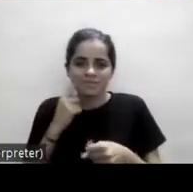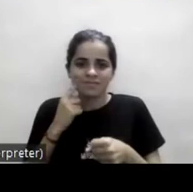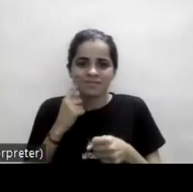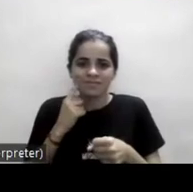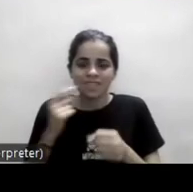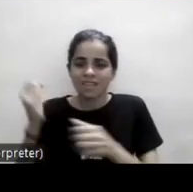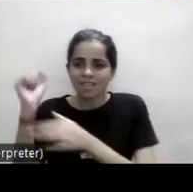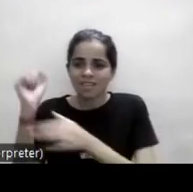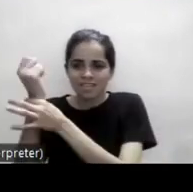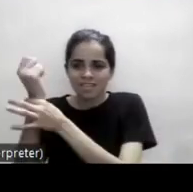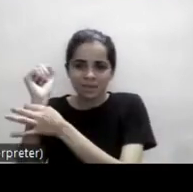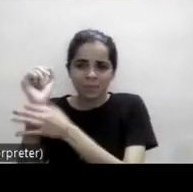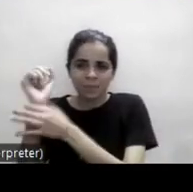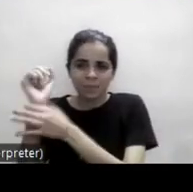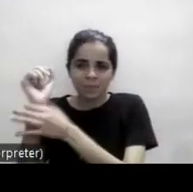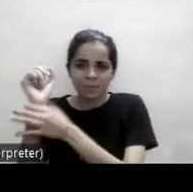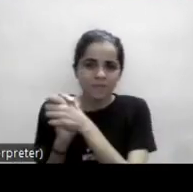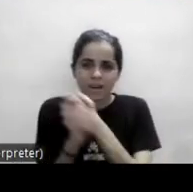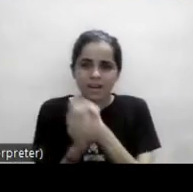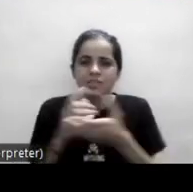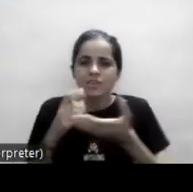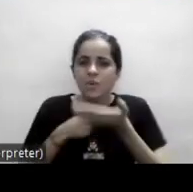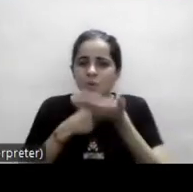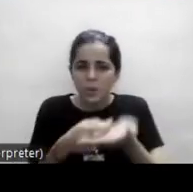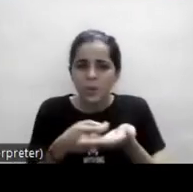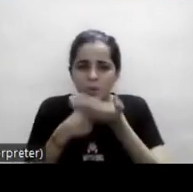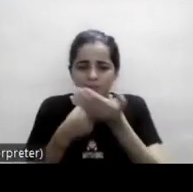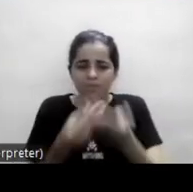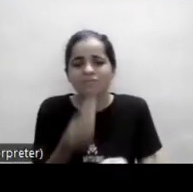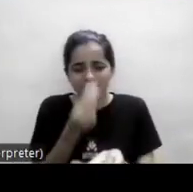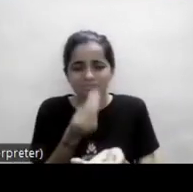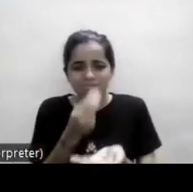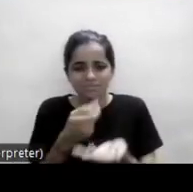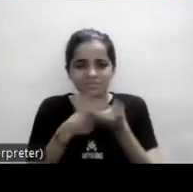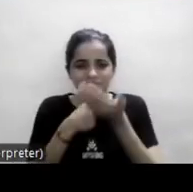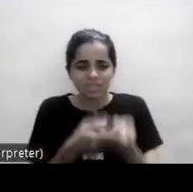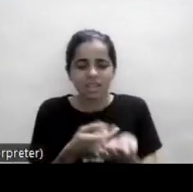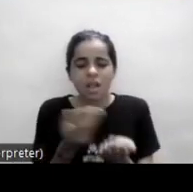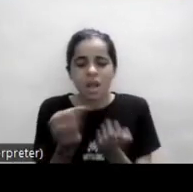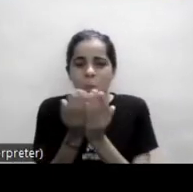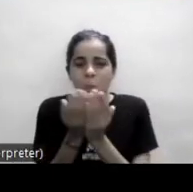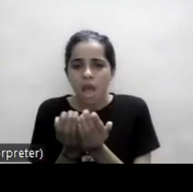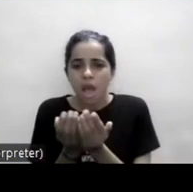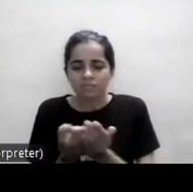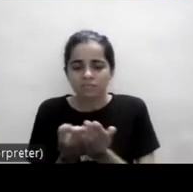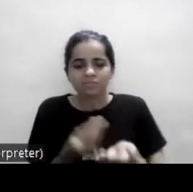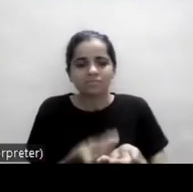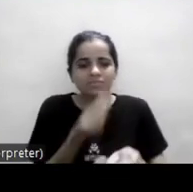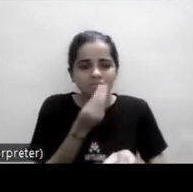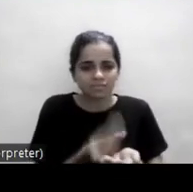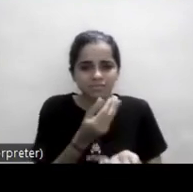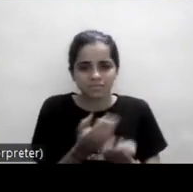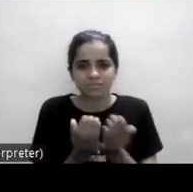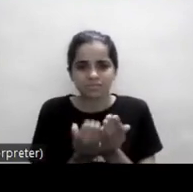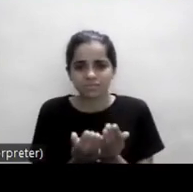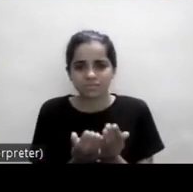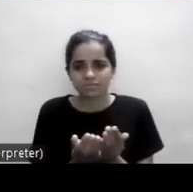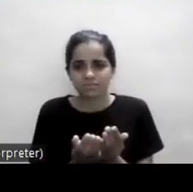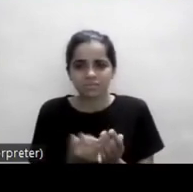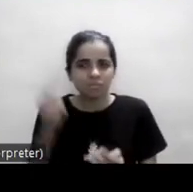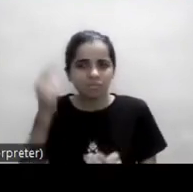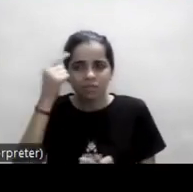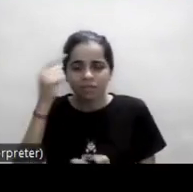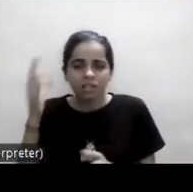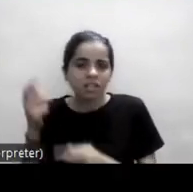Khan and his friends to, you know, get her some food. She is a beggar basically, and who is mentally